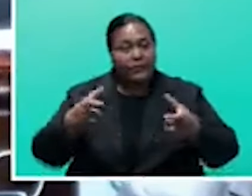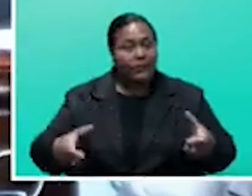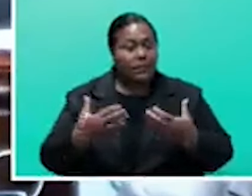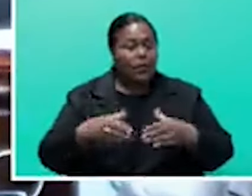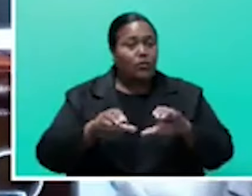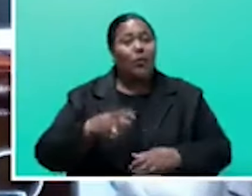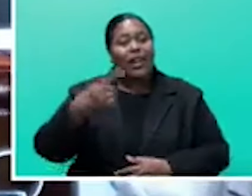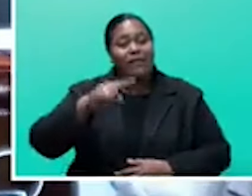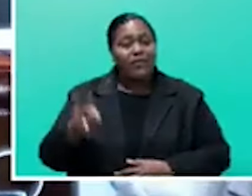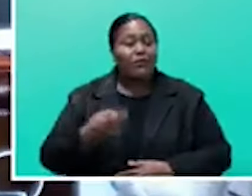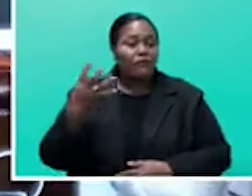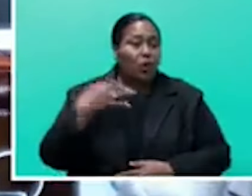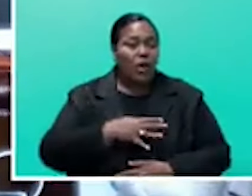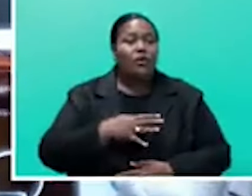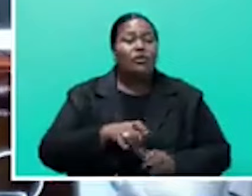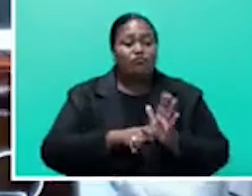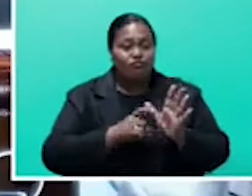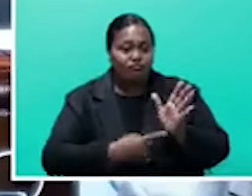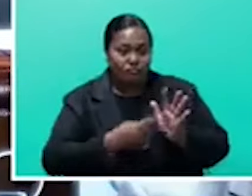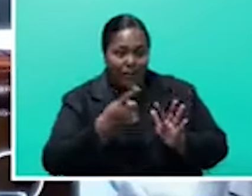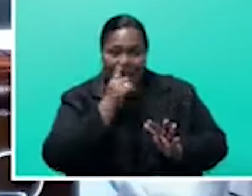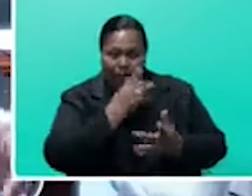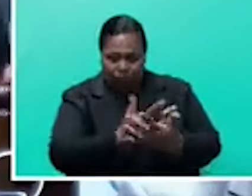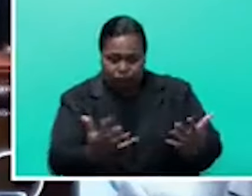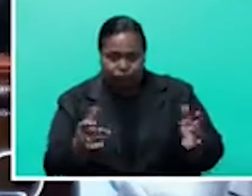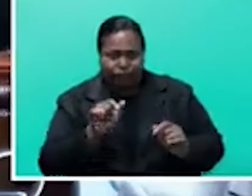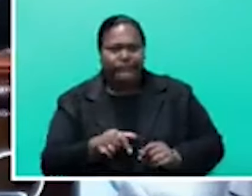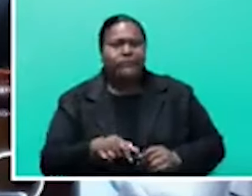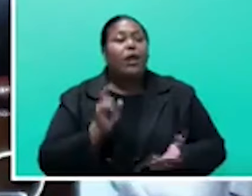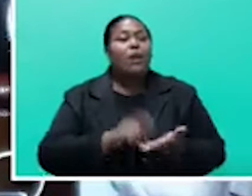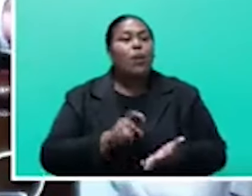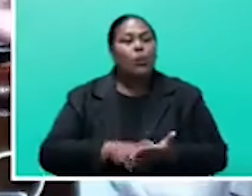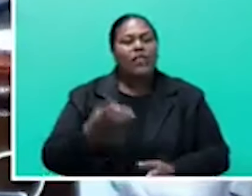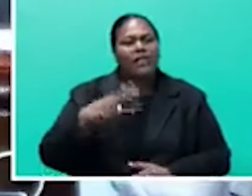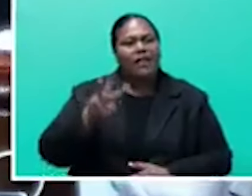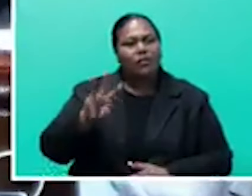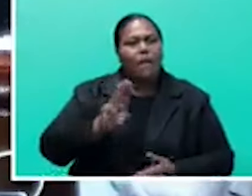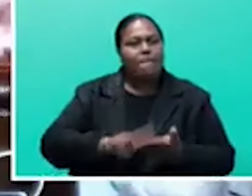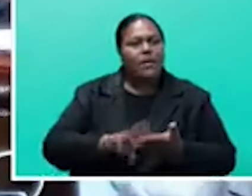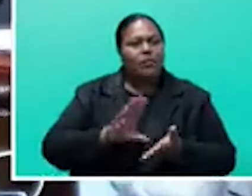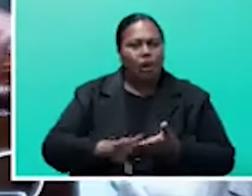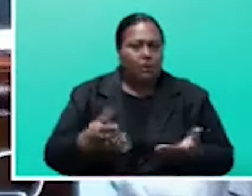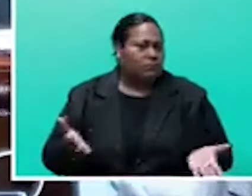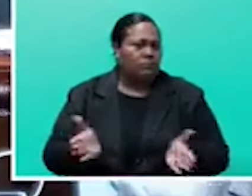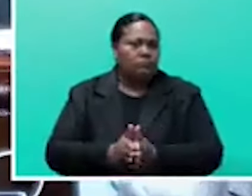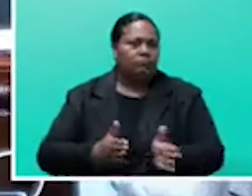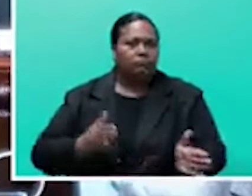with 11,400 ratepayers, owes $33 million in arrears. Is being